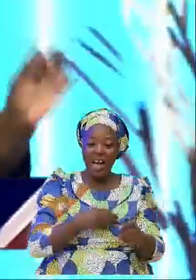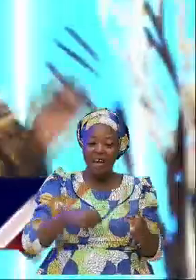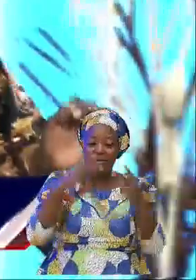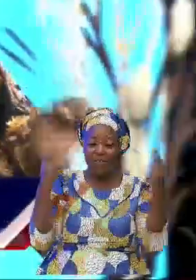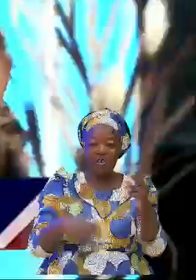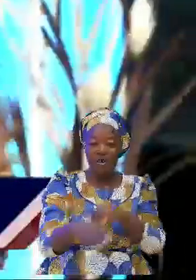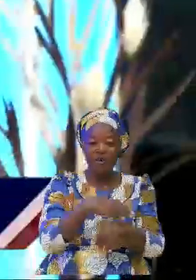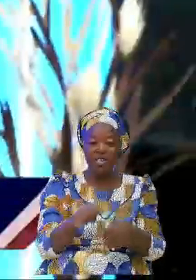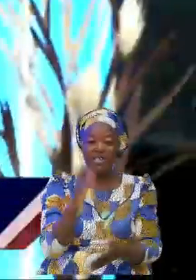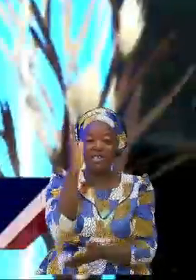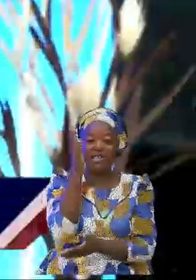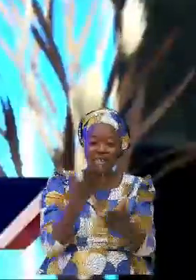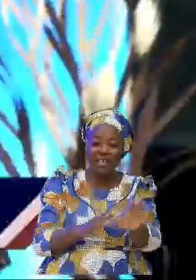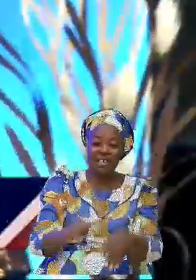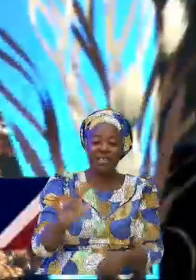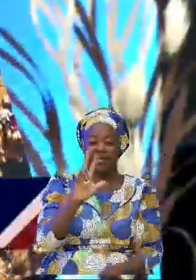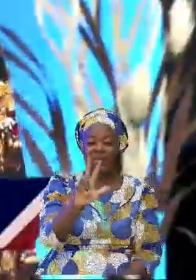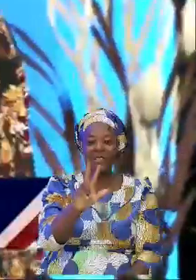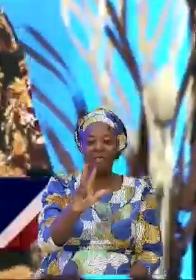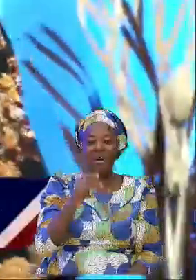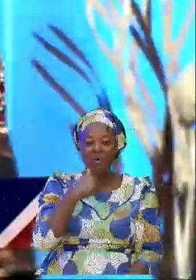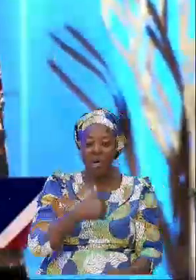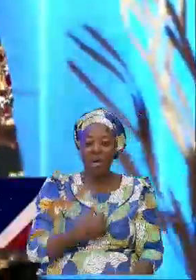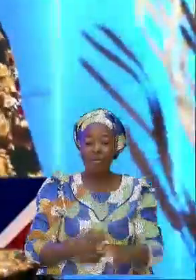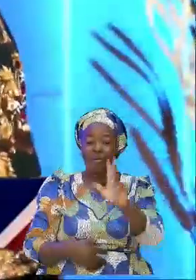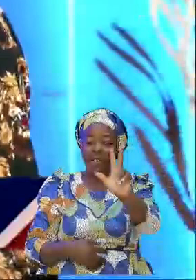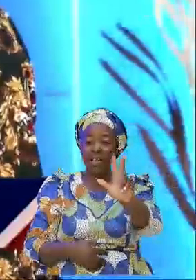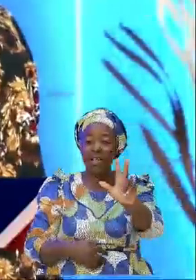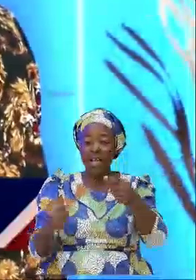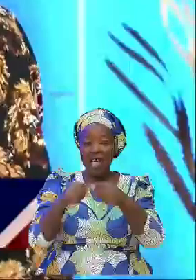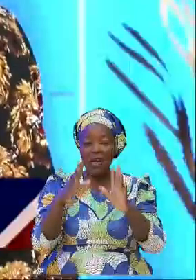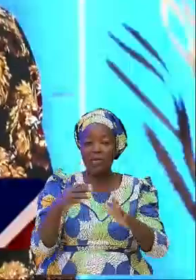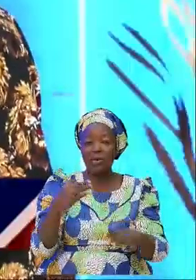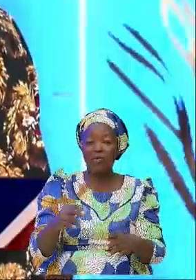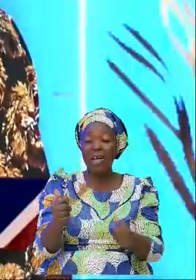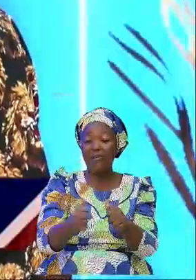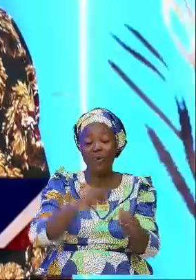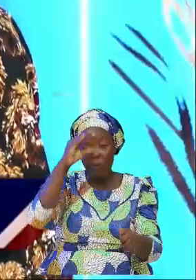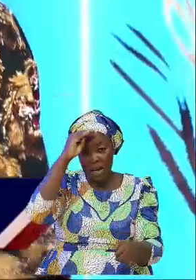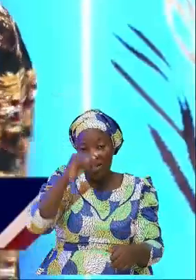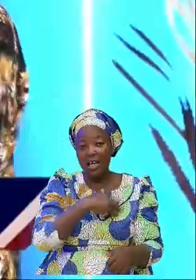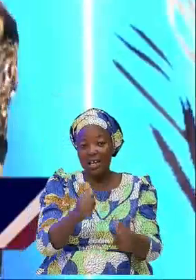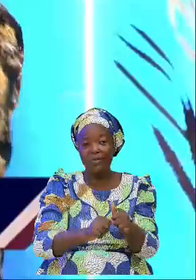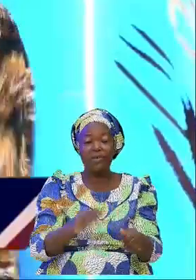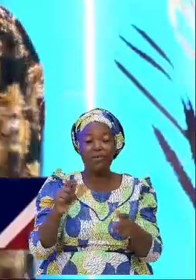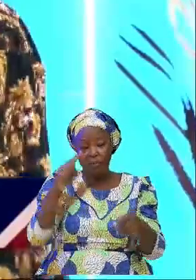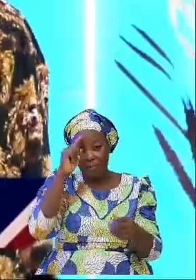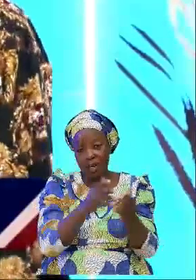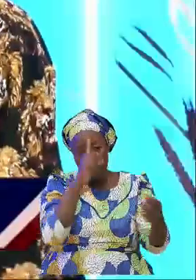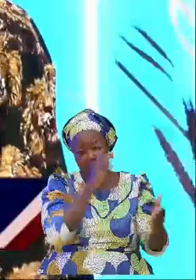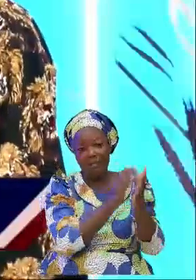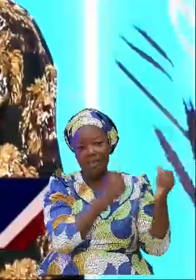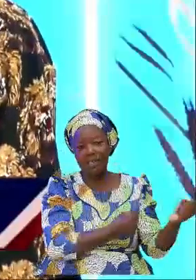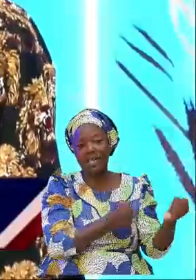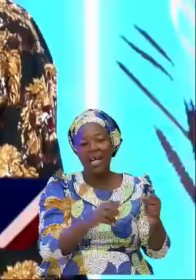the deadly three. There are three enemies of every man. Three enemies